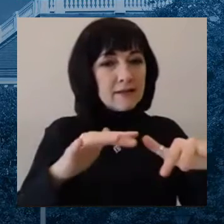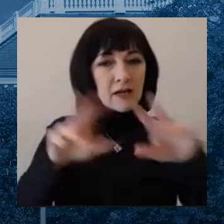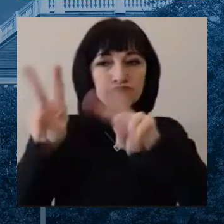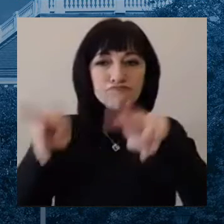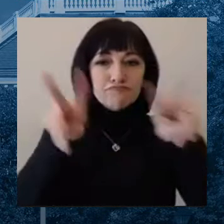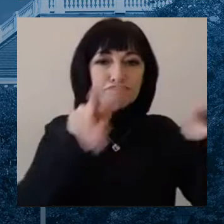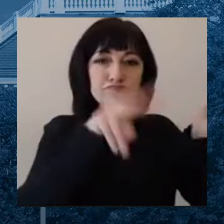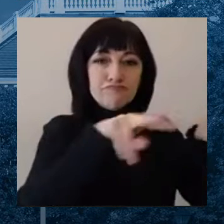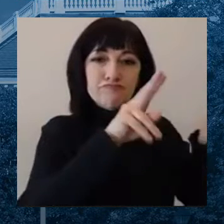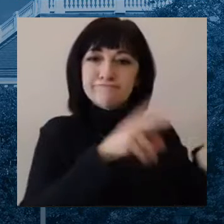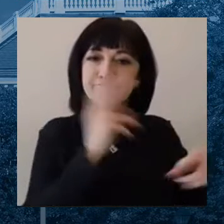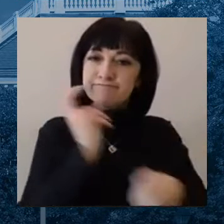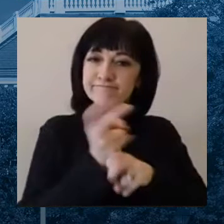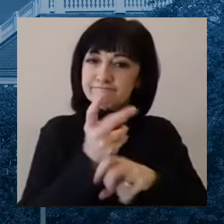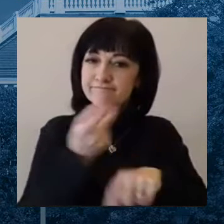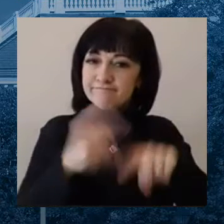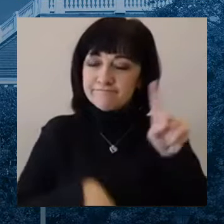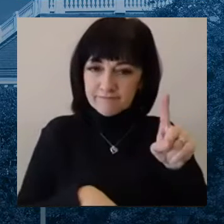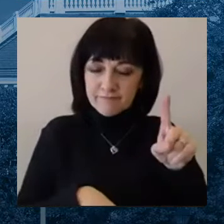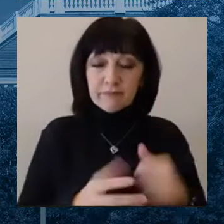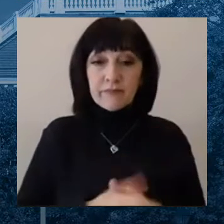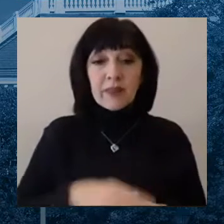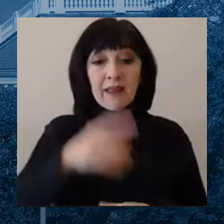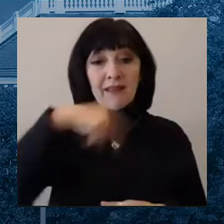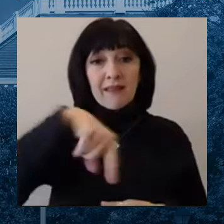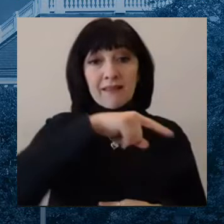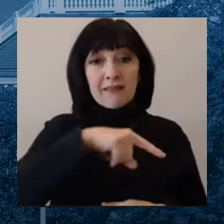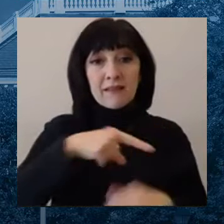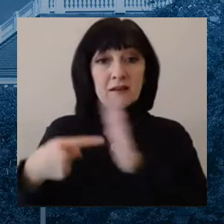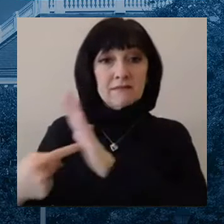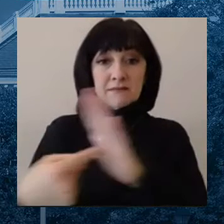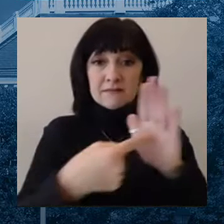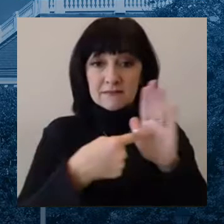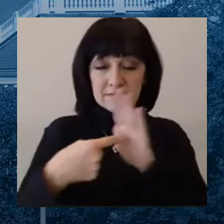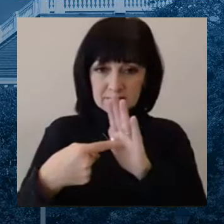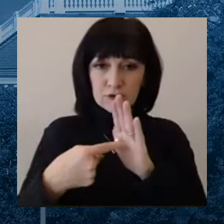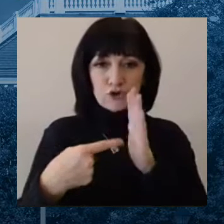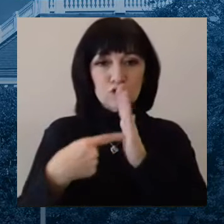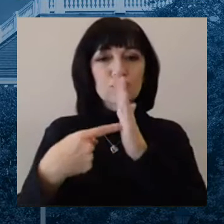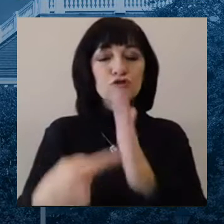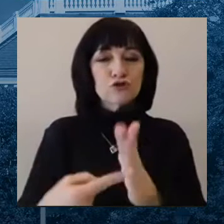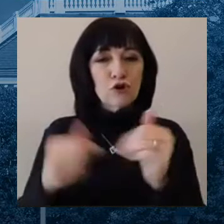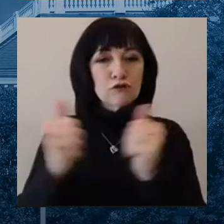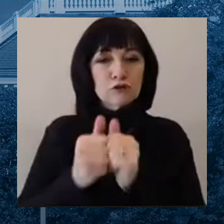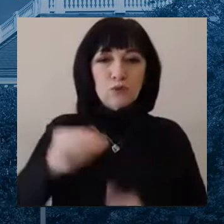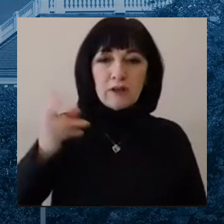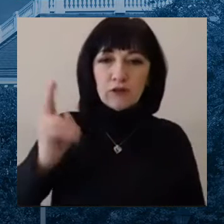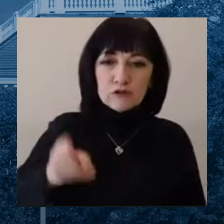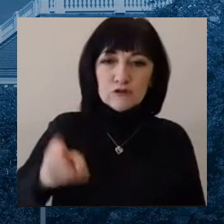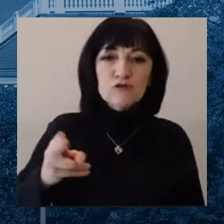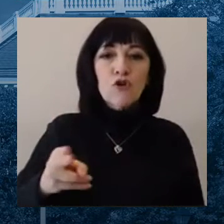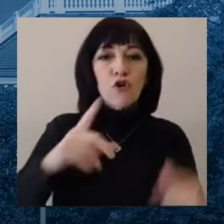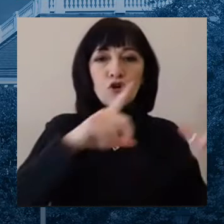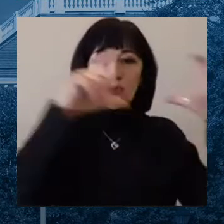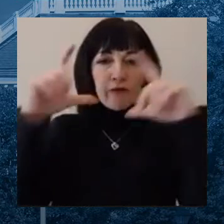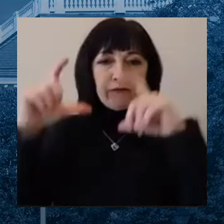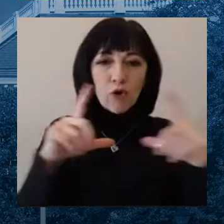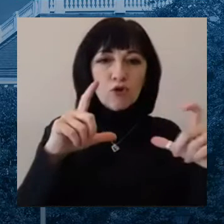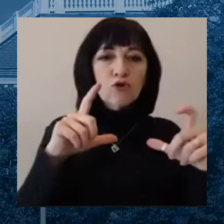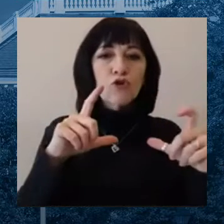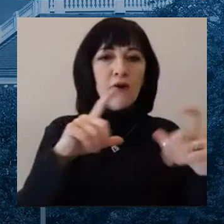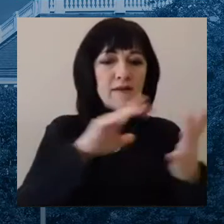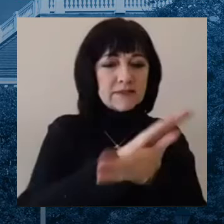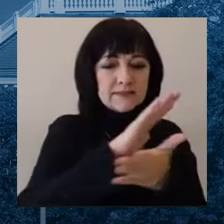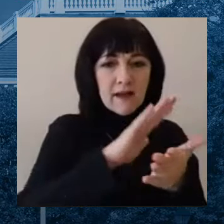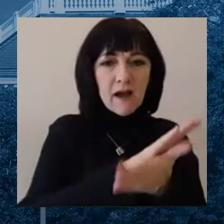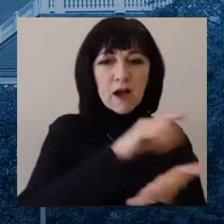exhibition details the history of Delta Sigma Theta sorority with historical photographs, documents,